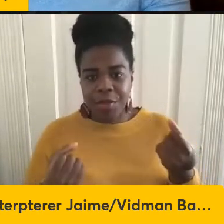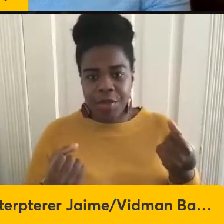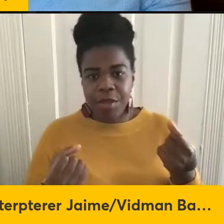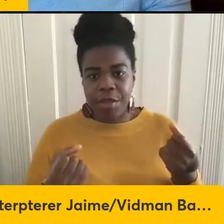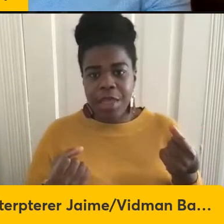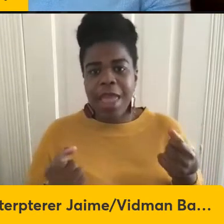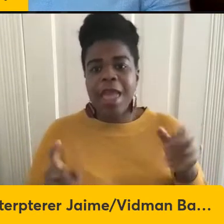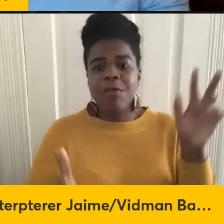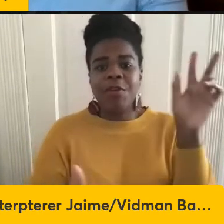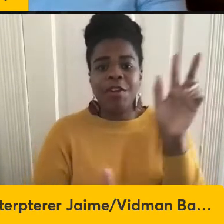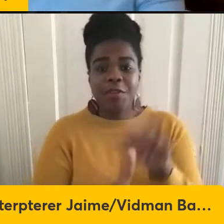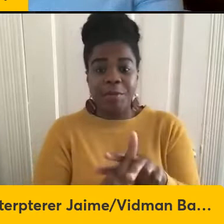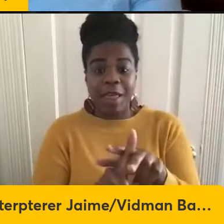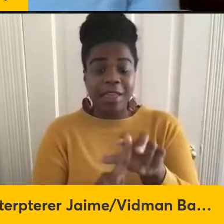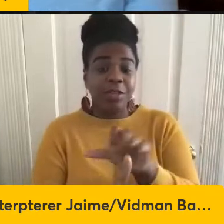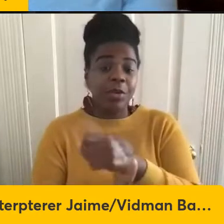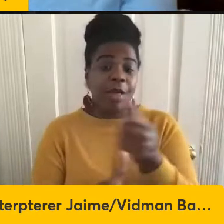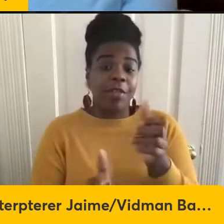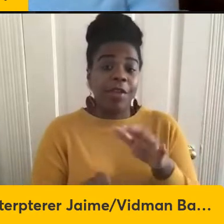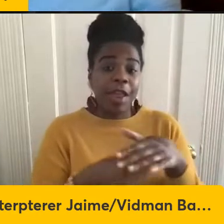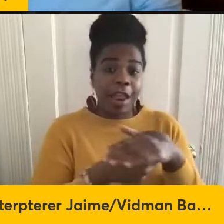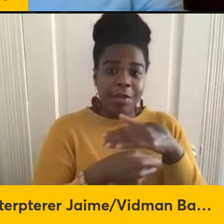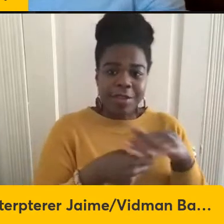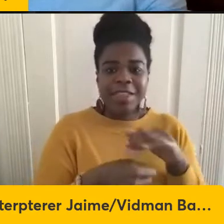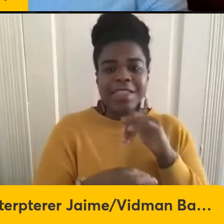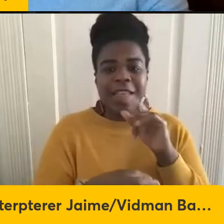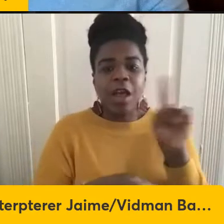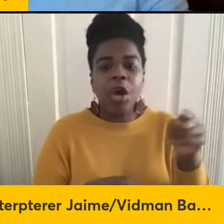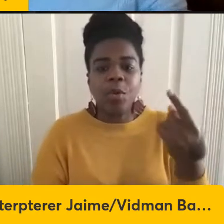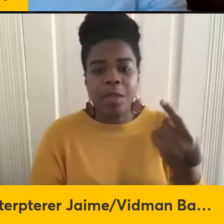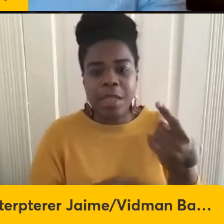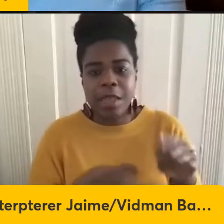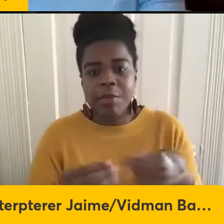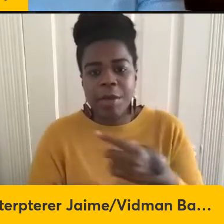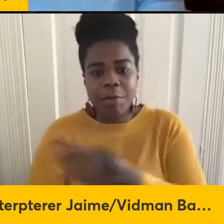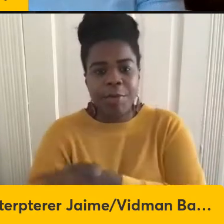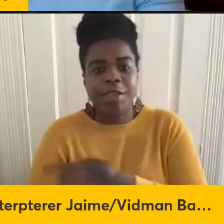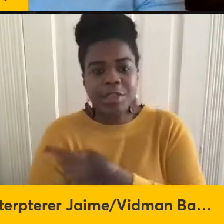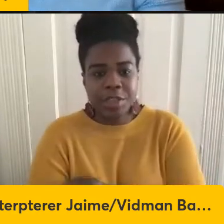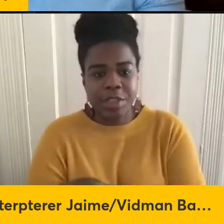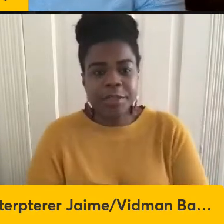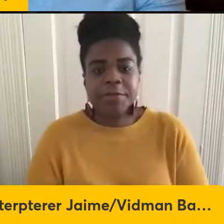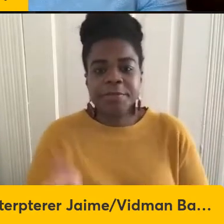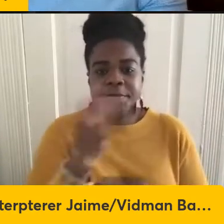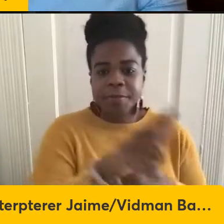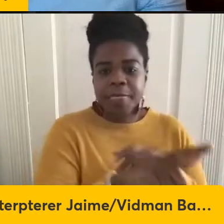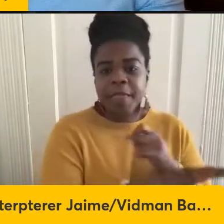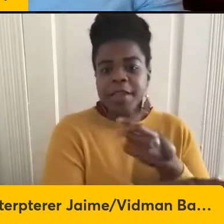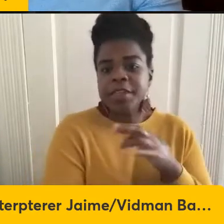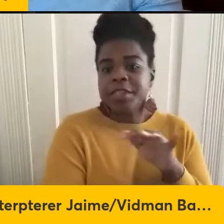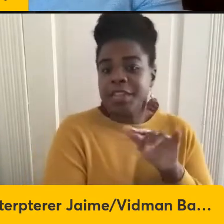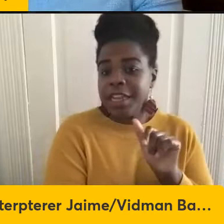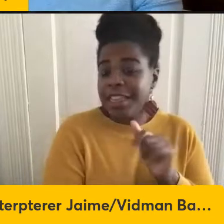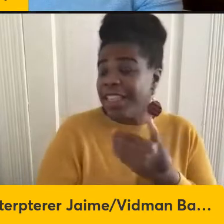this to lots of other areas as well. It's not just about patients. Yeah, no, thank you so much,